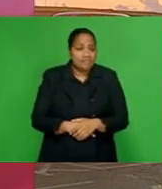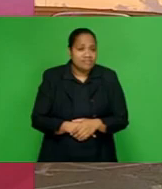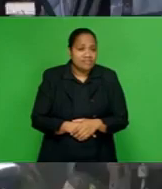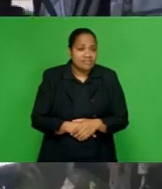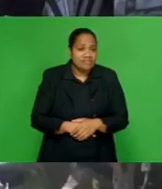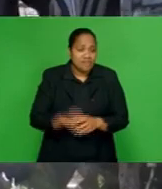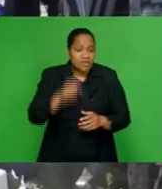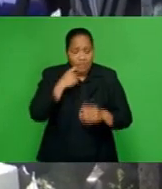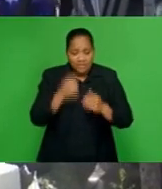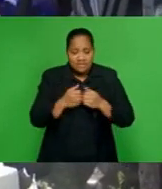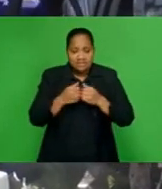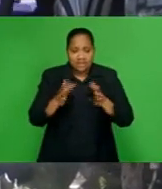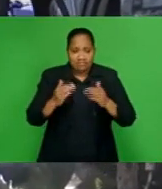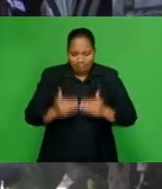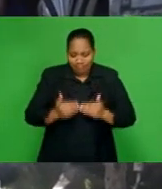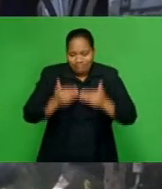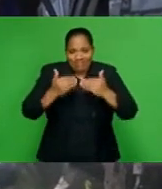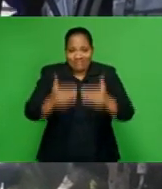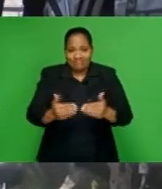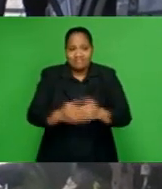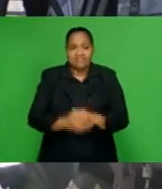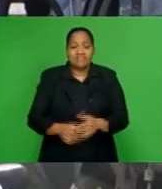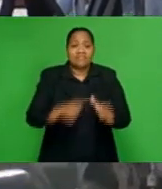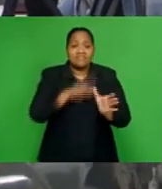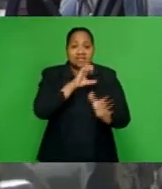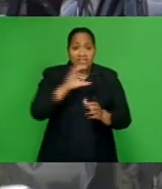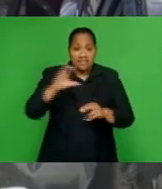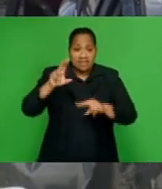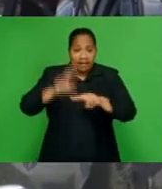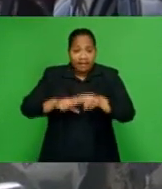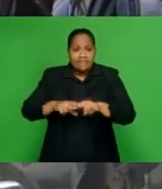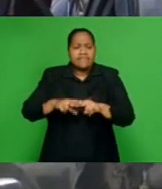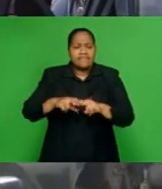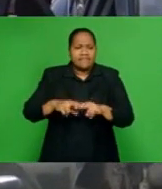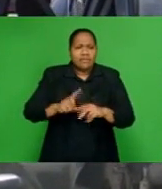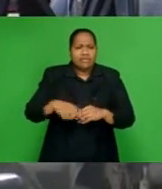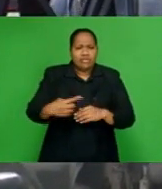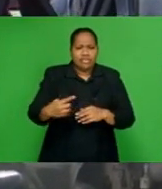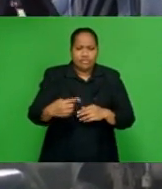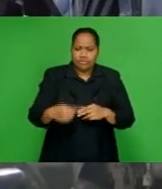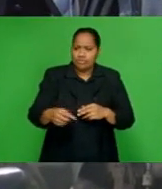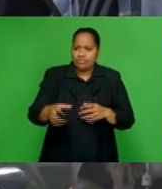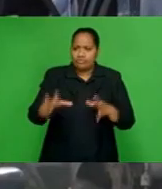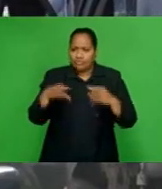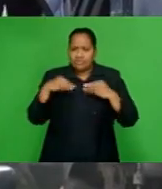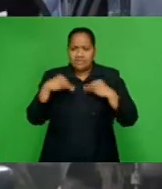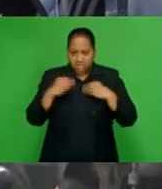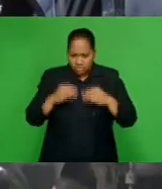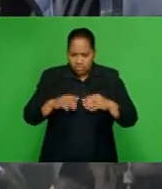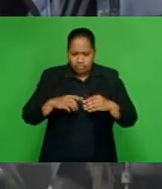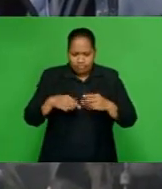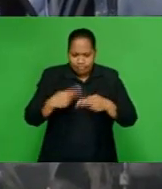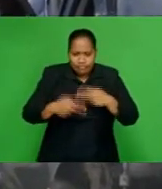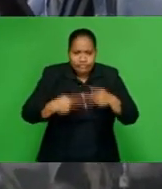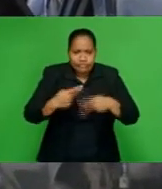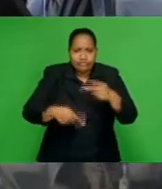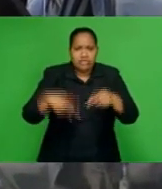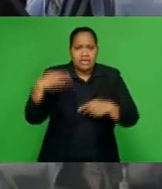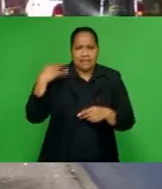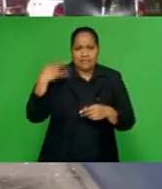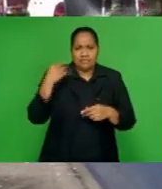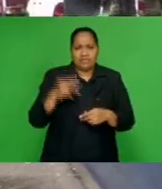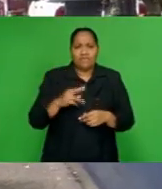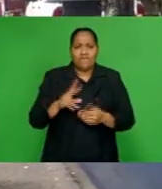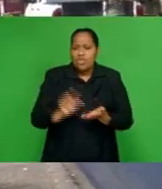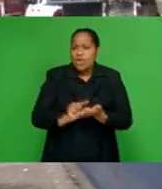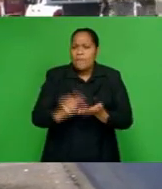forward. ACCF says they continue to receive and process applications for compensation. To date, ACCF has